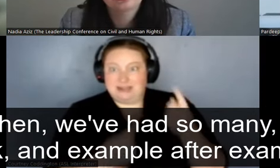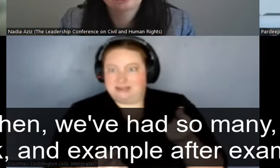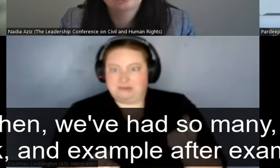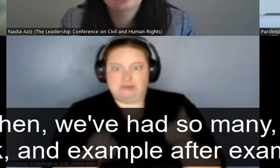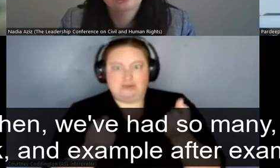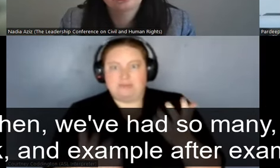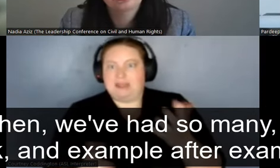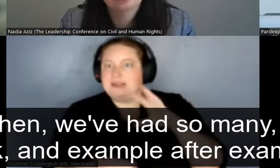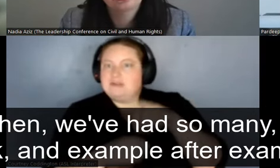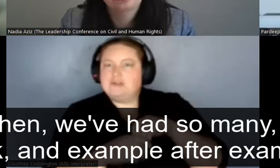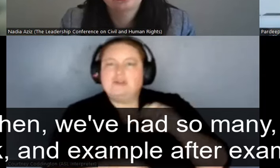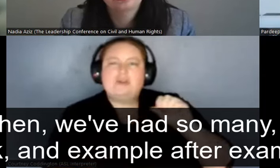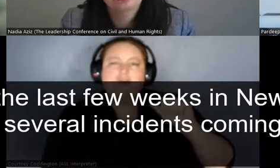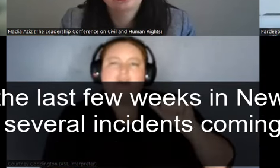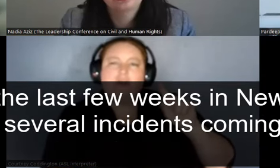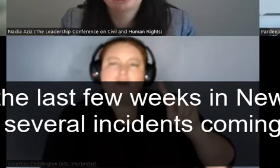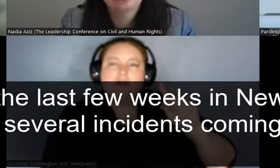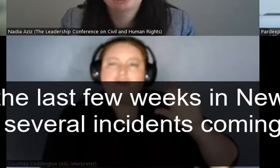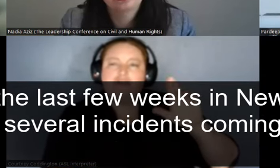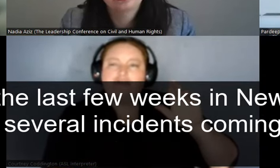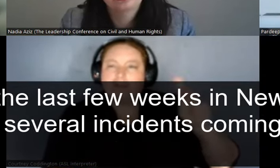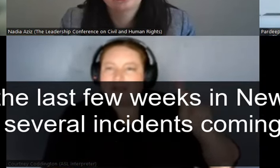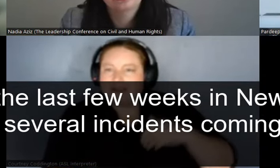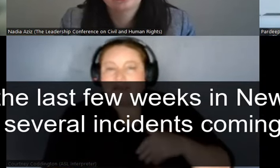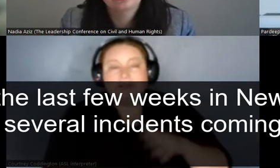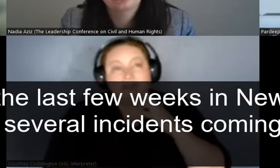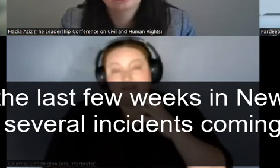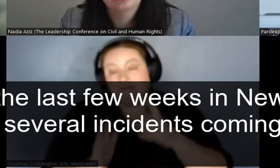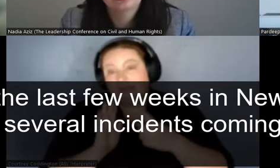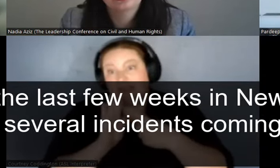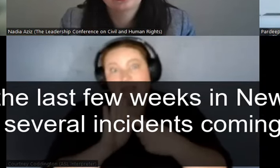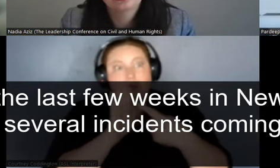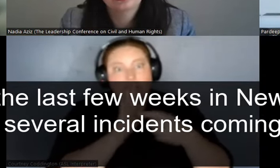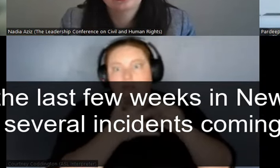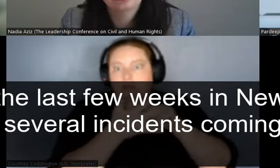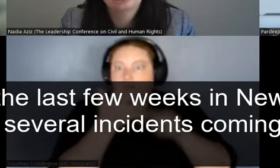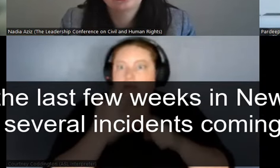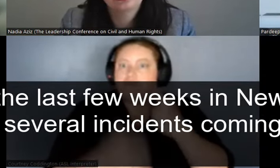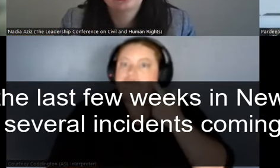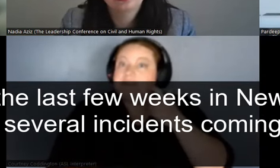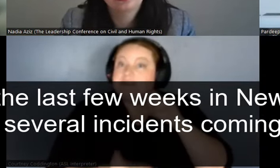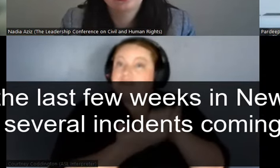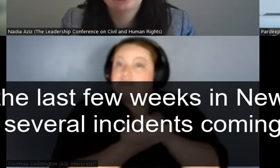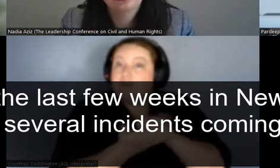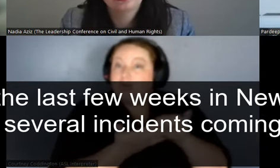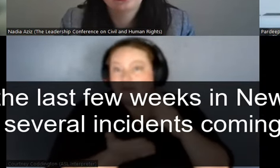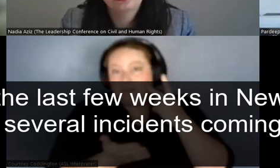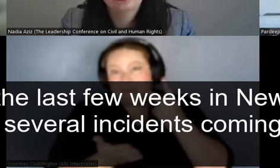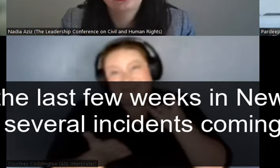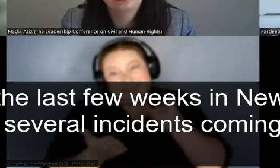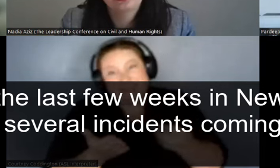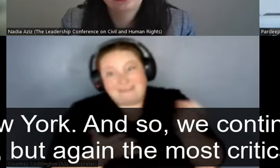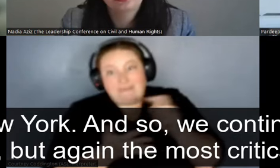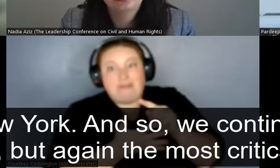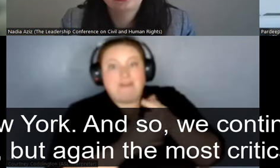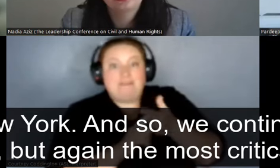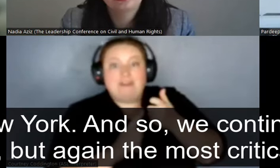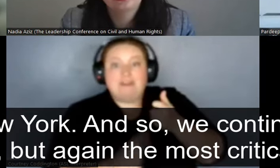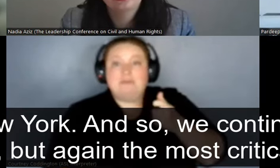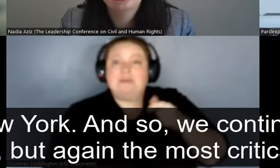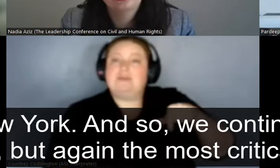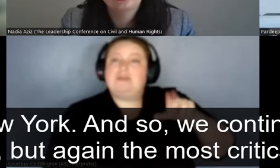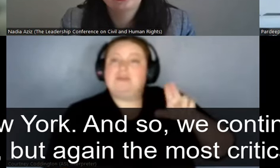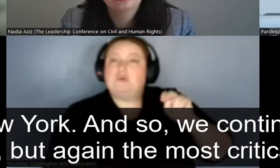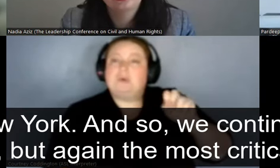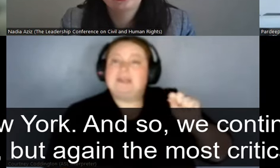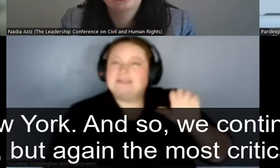Creek, and example after example. And just in the last few weeks in New York, we've seen several incidents coming out of the Queens area of New